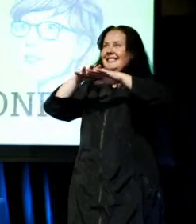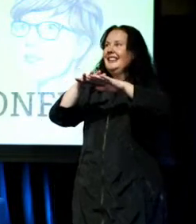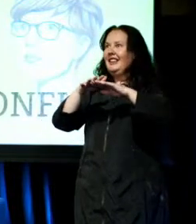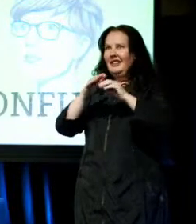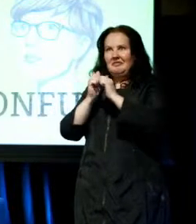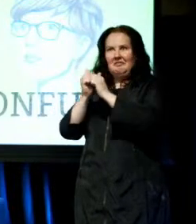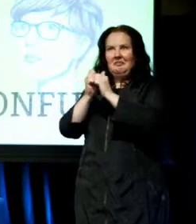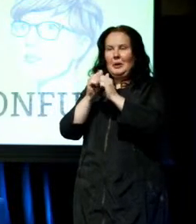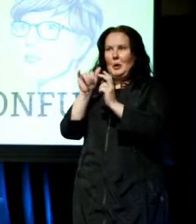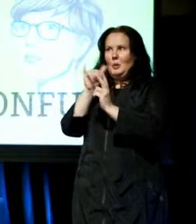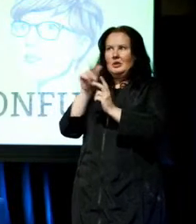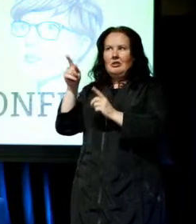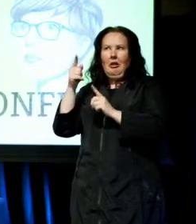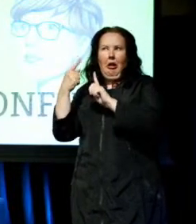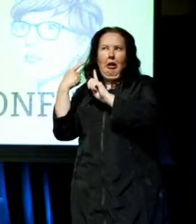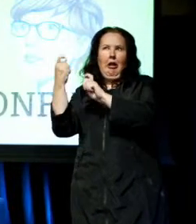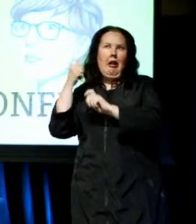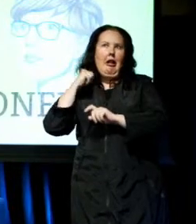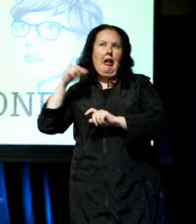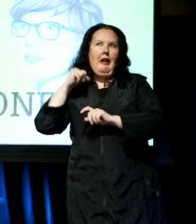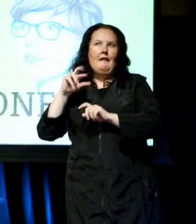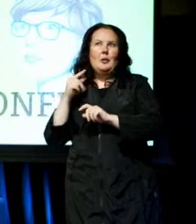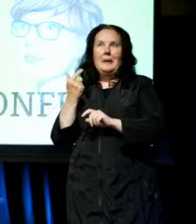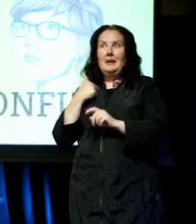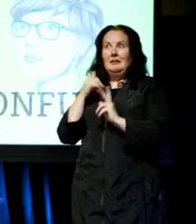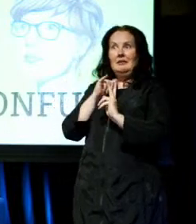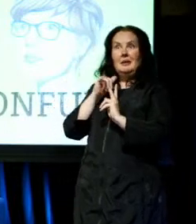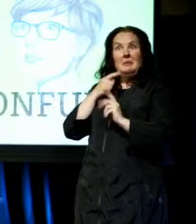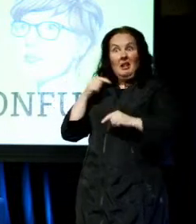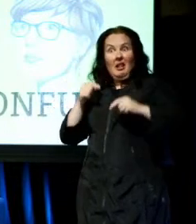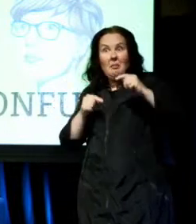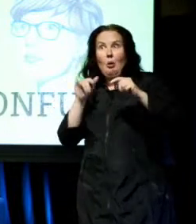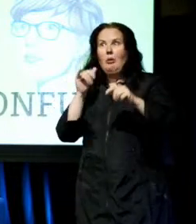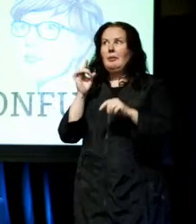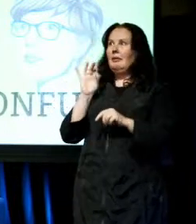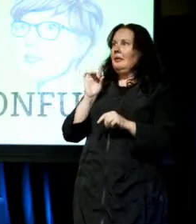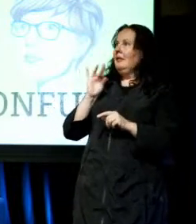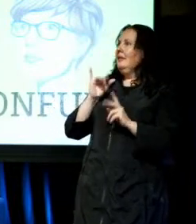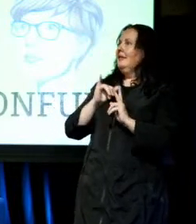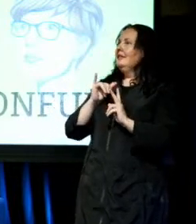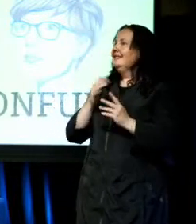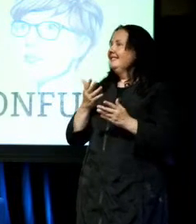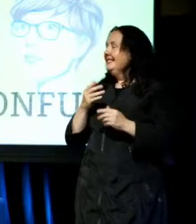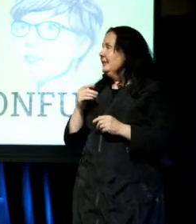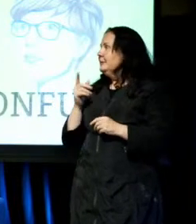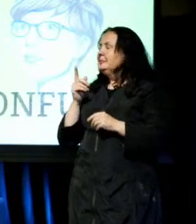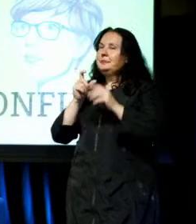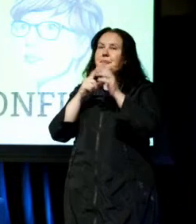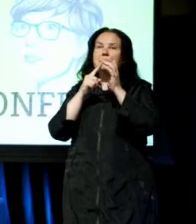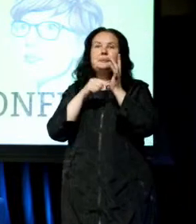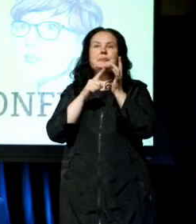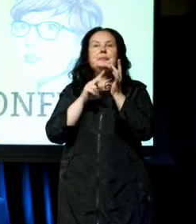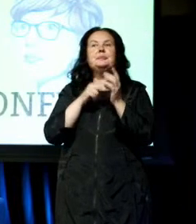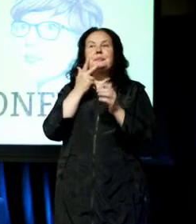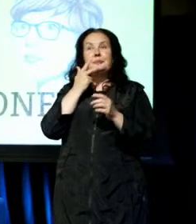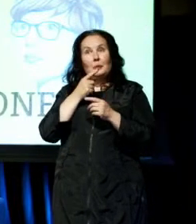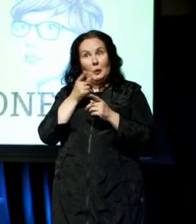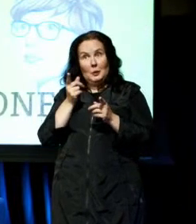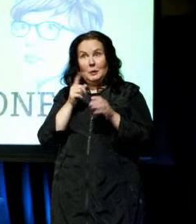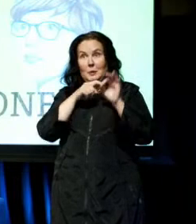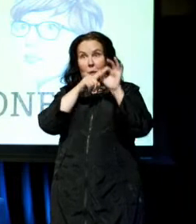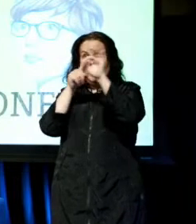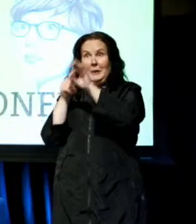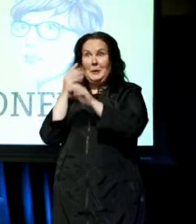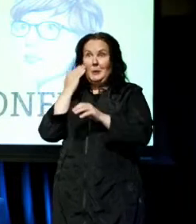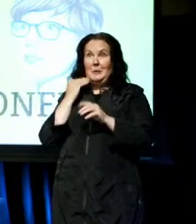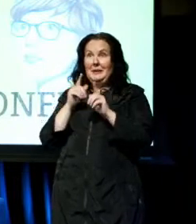which kink is it right absolutely. Now? Absolutely. Yeah. Because if you're a queer woman like I am, if you're just staring, they're